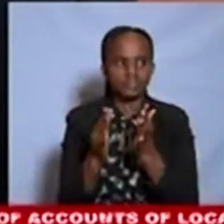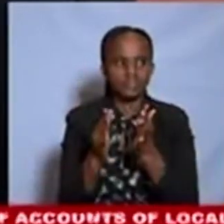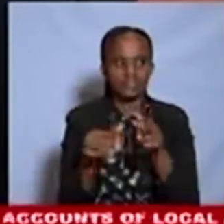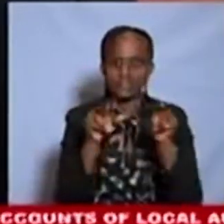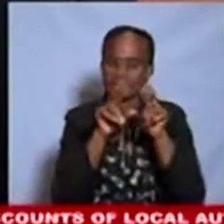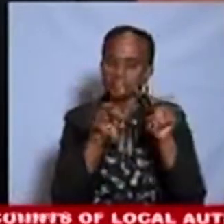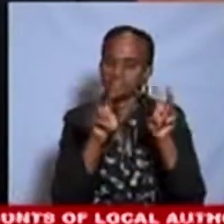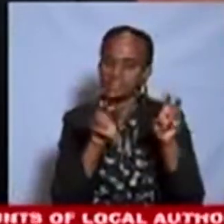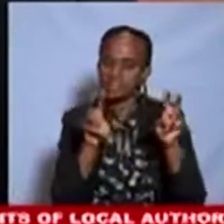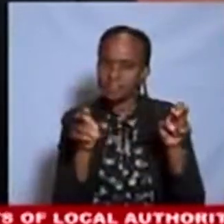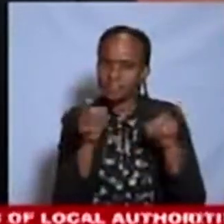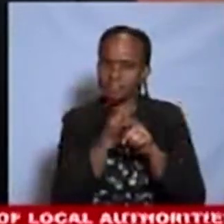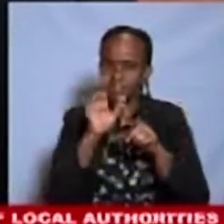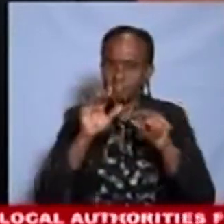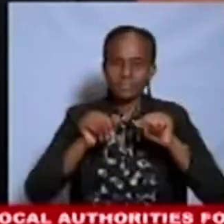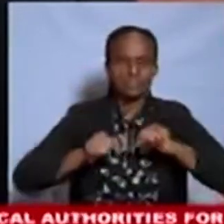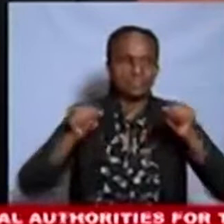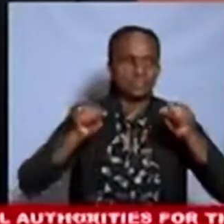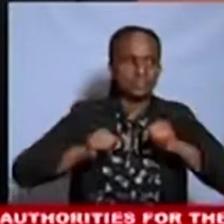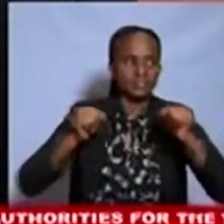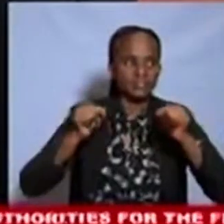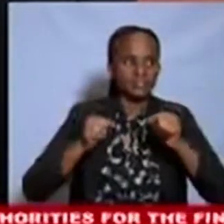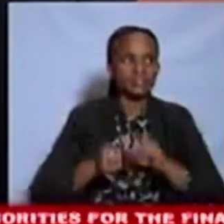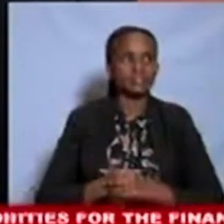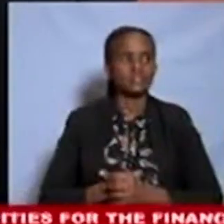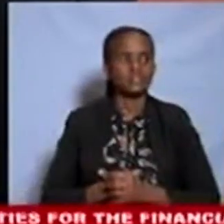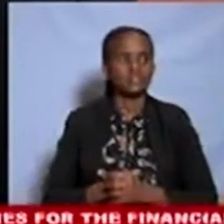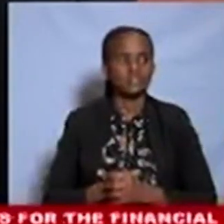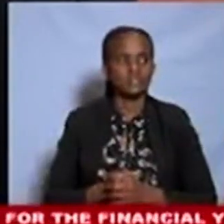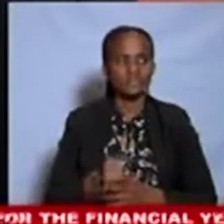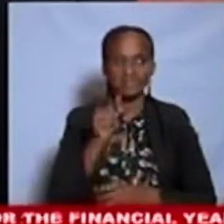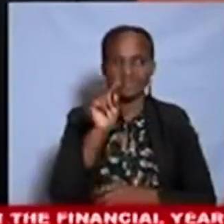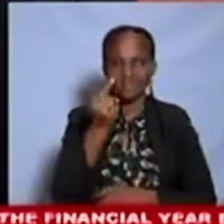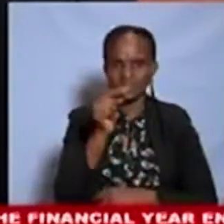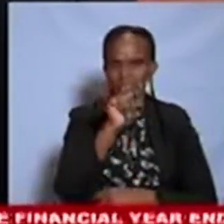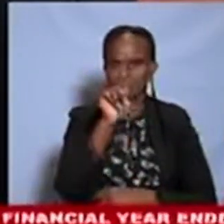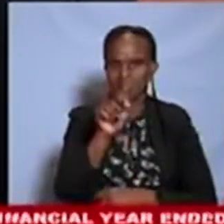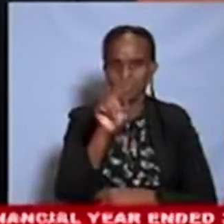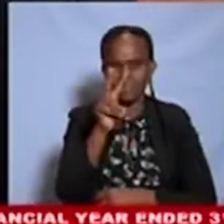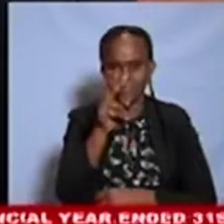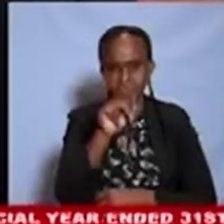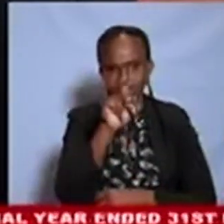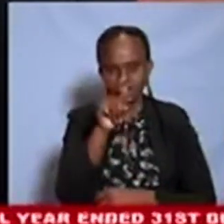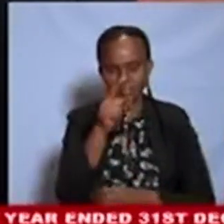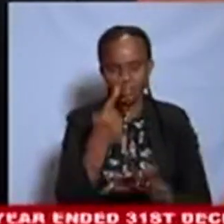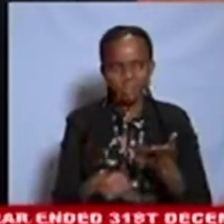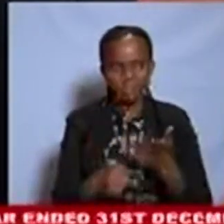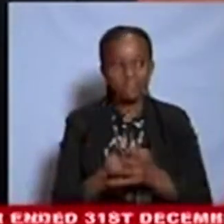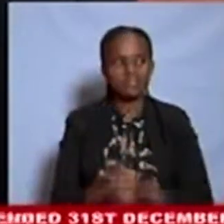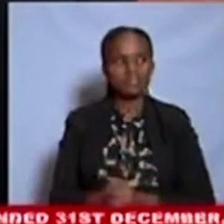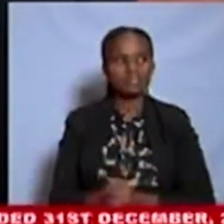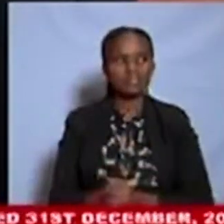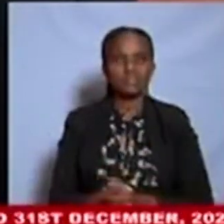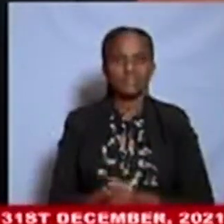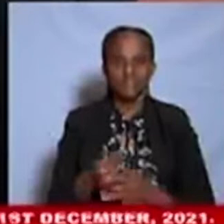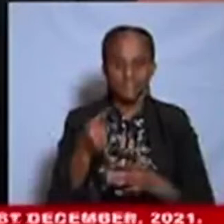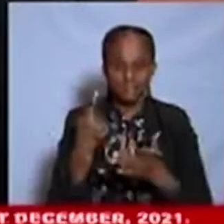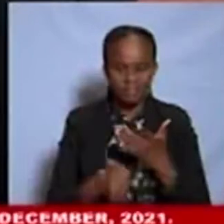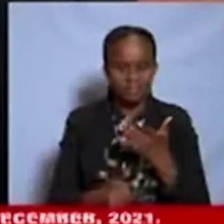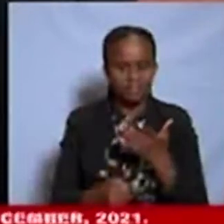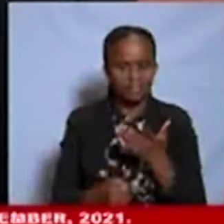checked by the supervisors. That is the first question. The second question, what